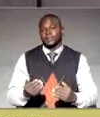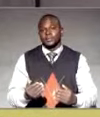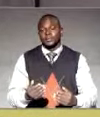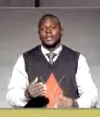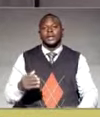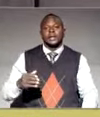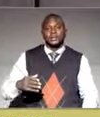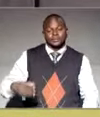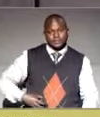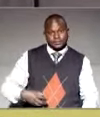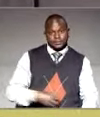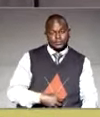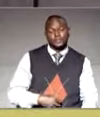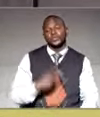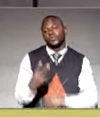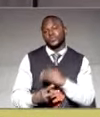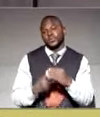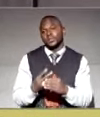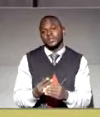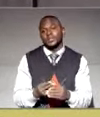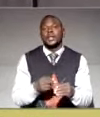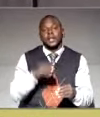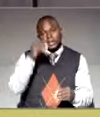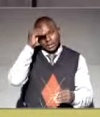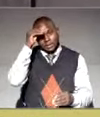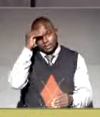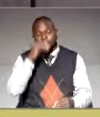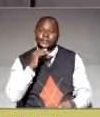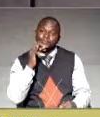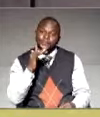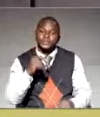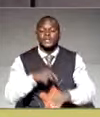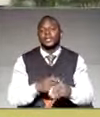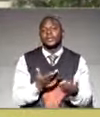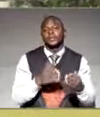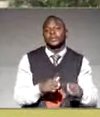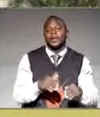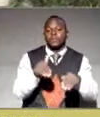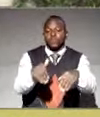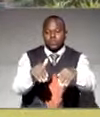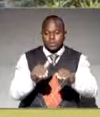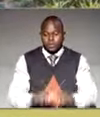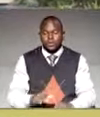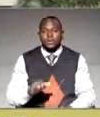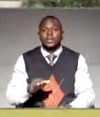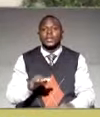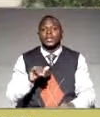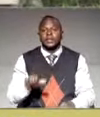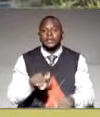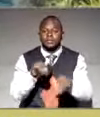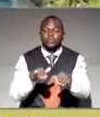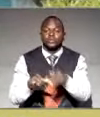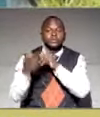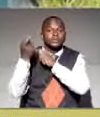Kato and Waswa were only 2 years old and learning to speak at the time of their death. Their bodies will be laid to rest at their ancestral